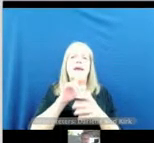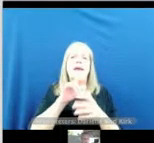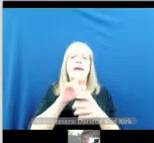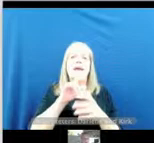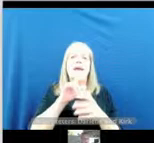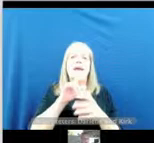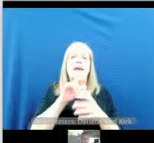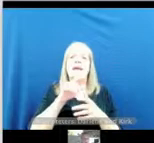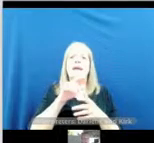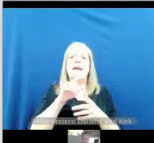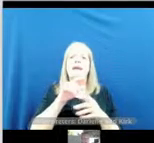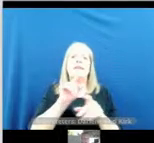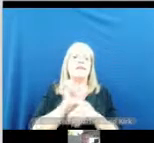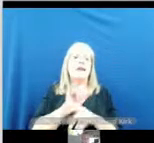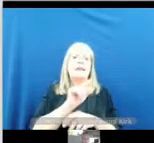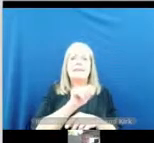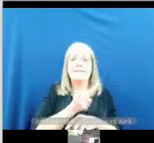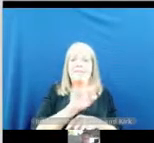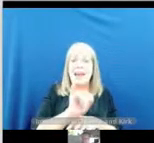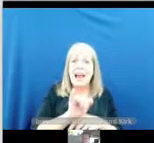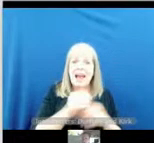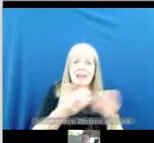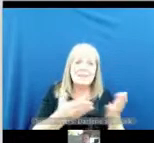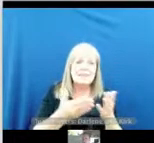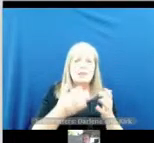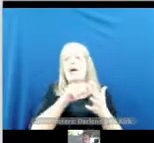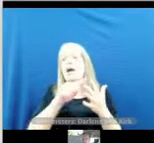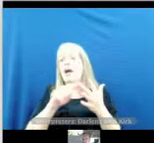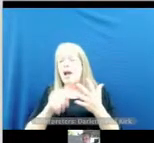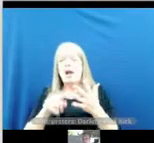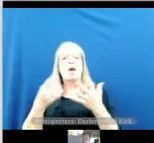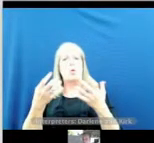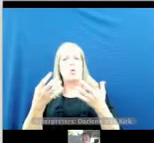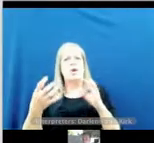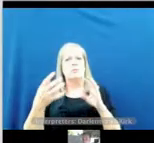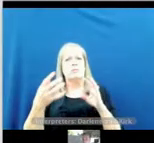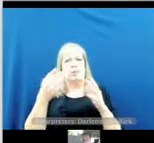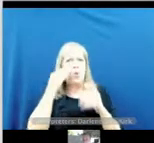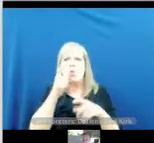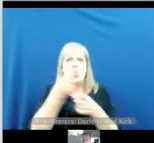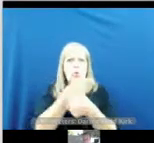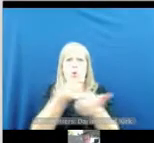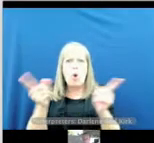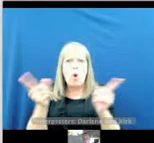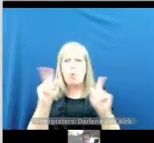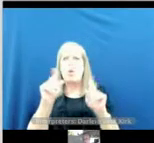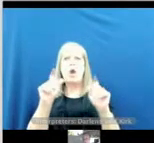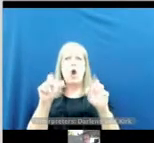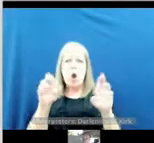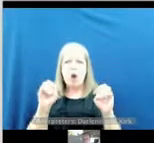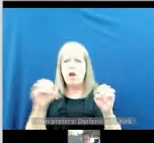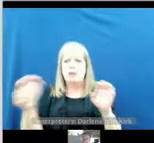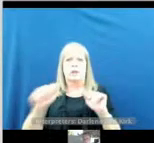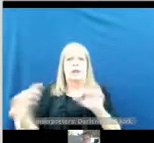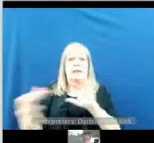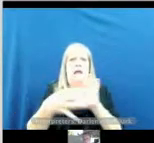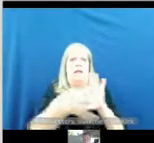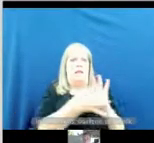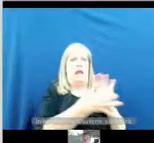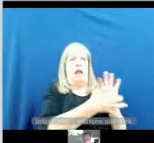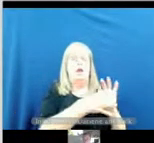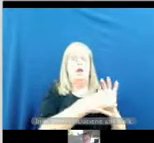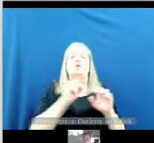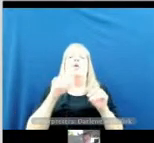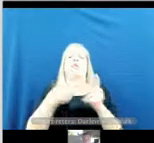here, make sure you get connected, because they want to know where you are also, because they need to be able to refer people to good folks